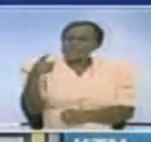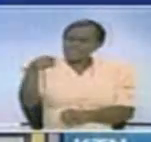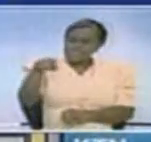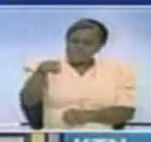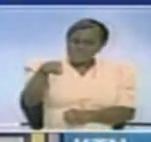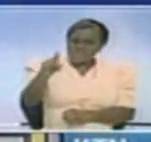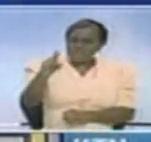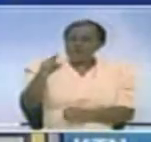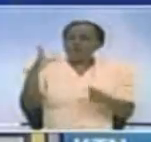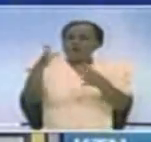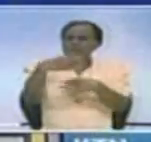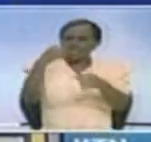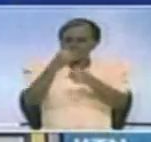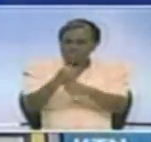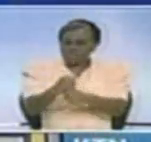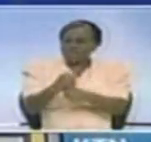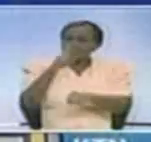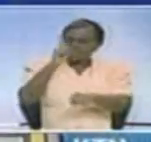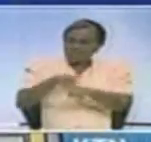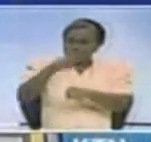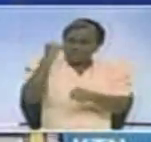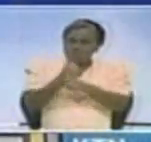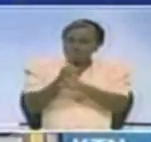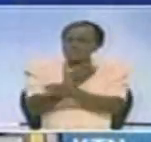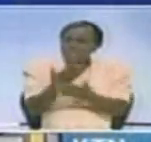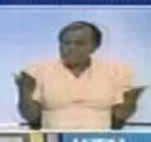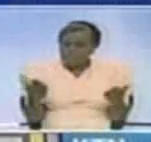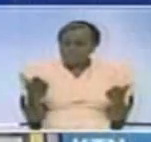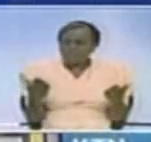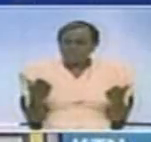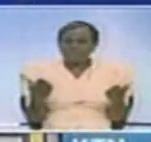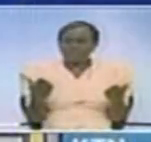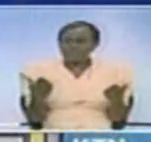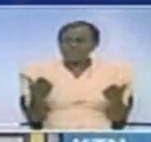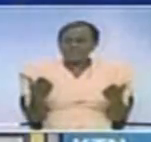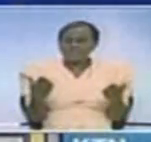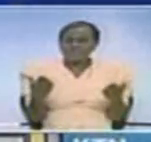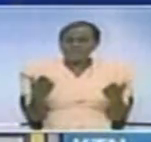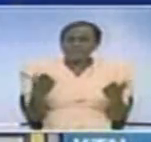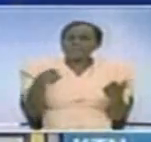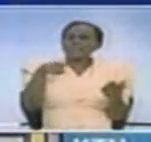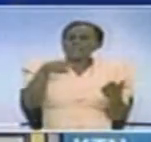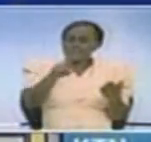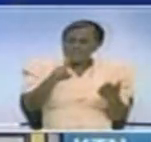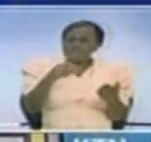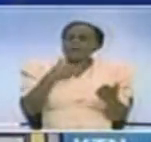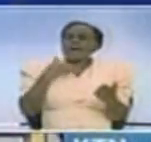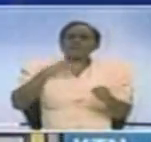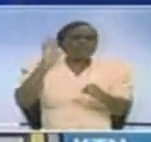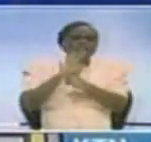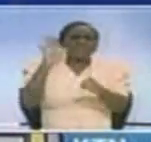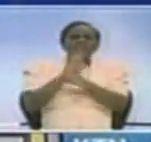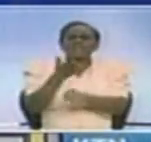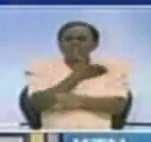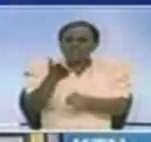of organization that went into this attack on this settlement area involved a tremendous amount of logistics, a lot of